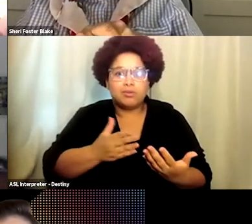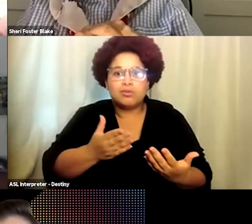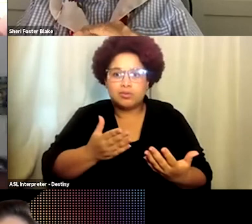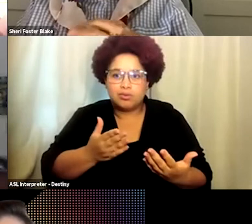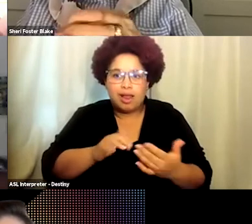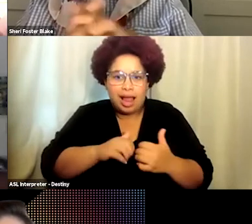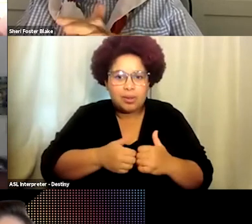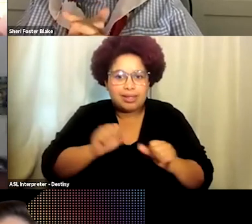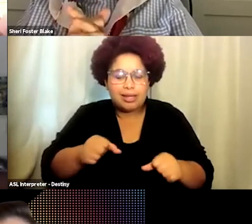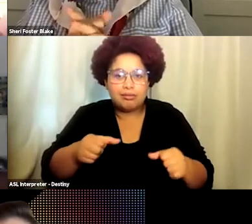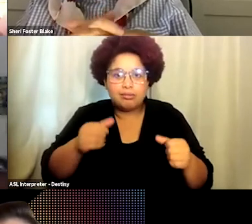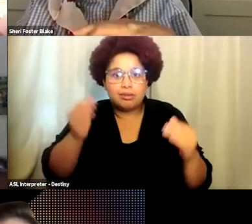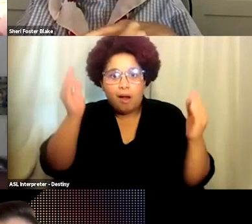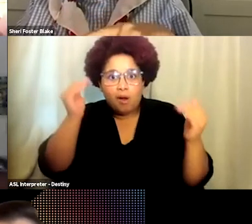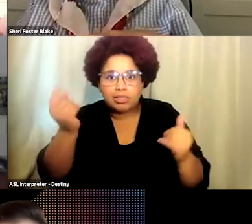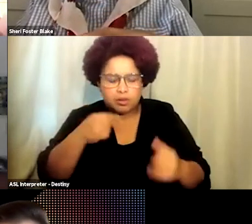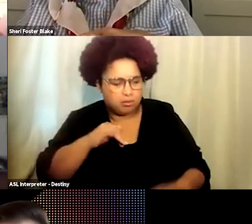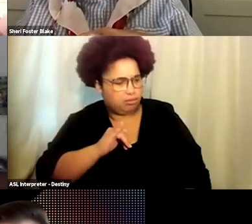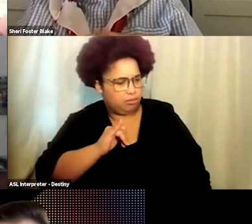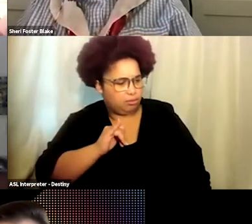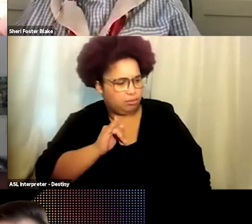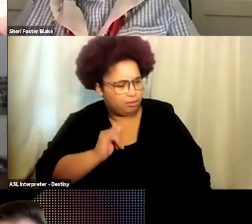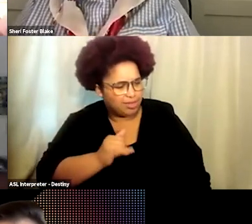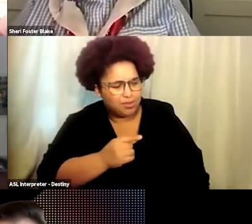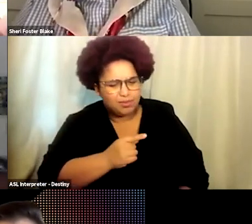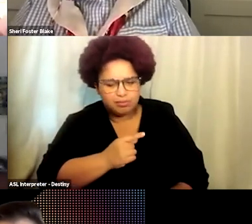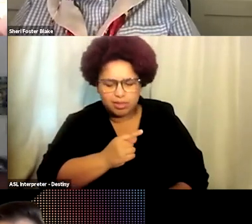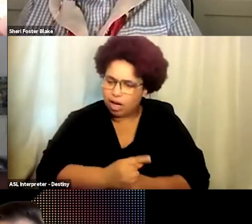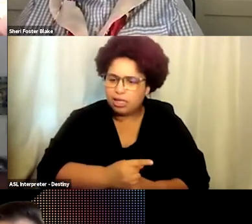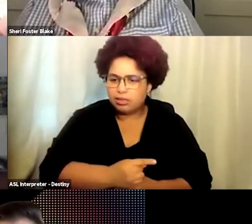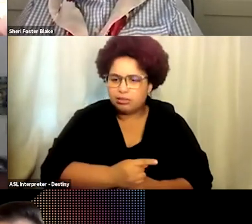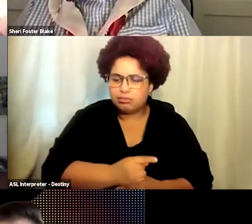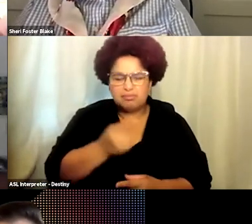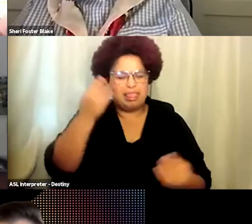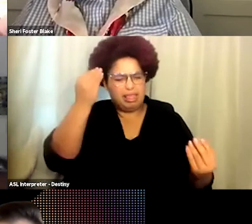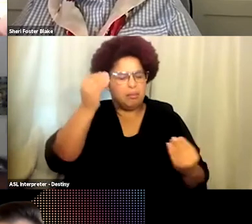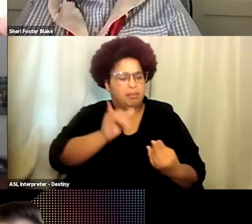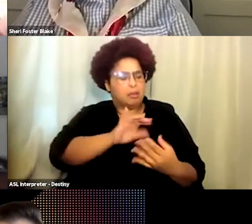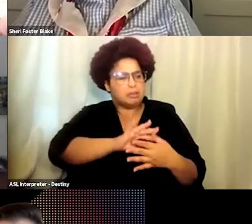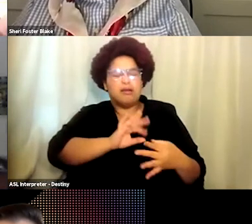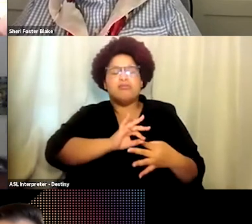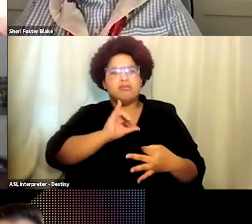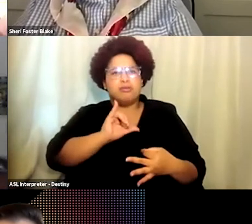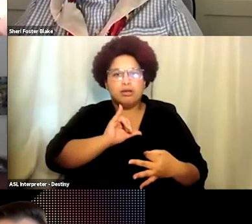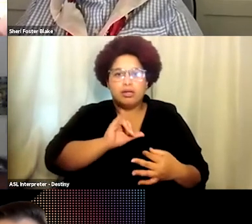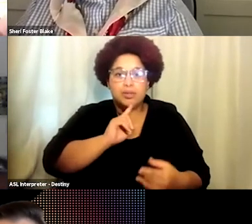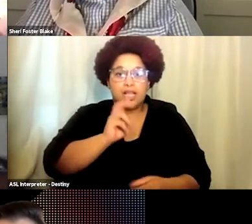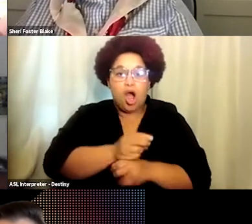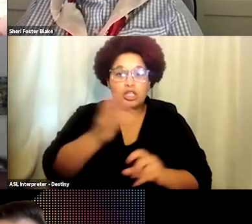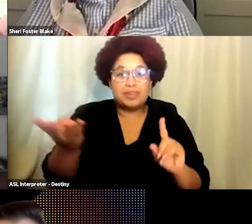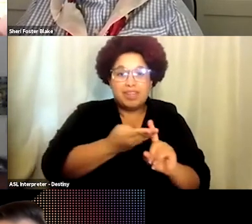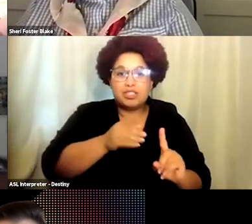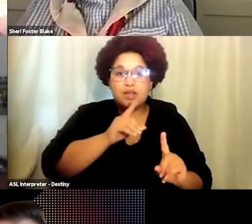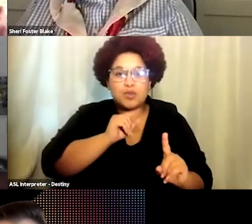going to hopefully get someone to go, oh, that you might be right there. Let's just think about that. It's going to be hard to convince a